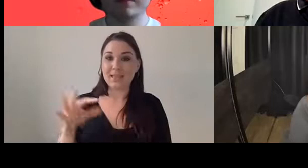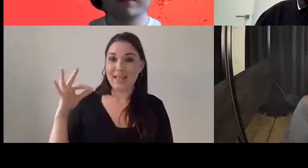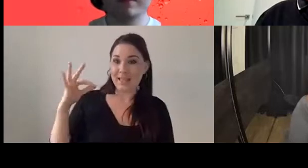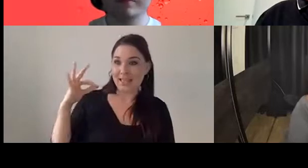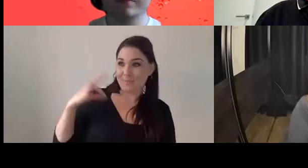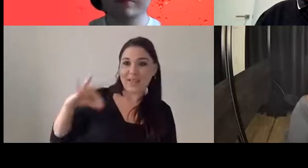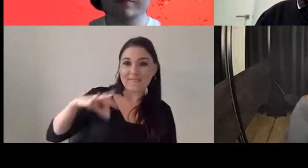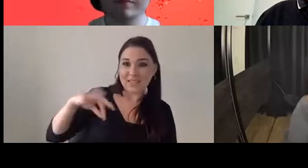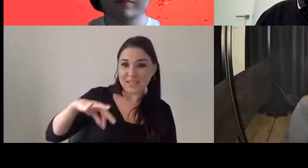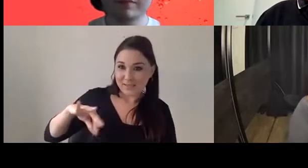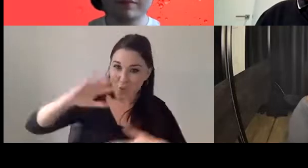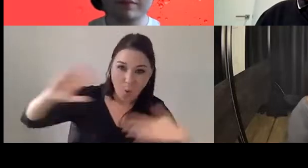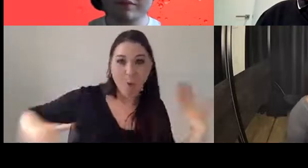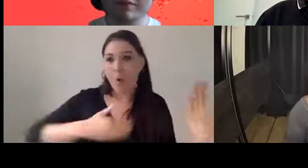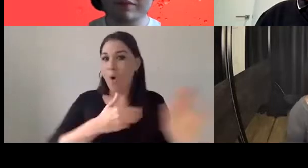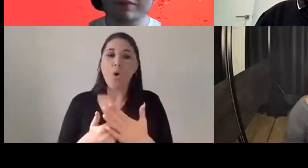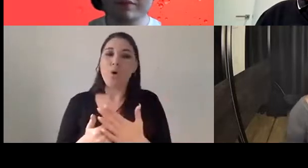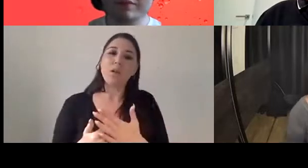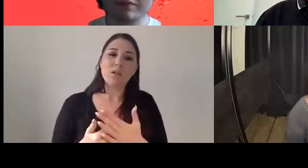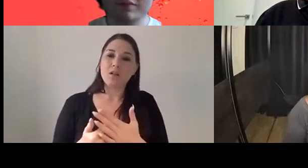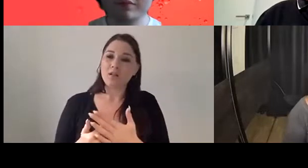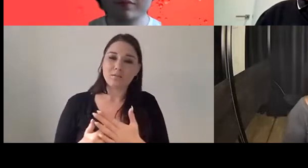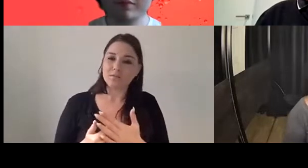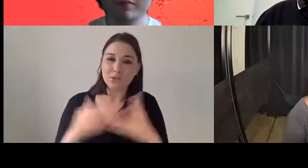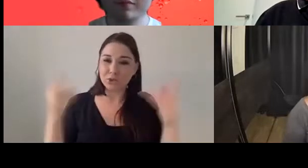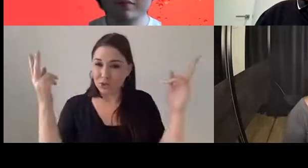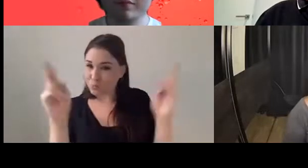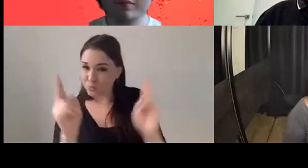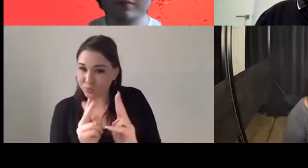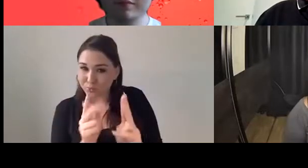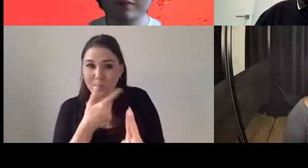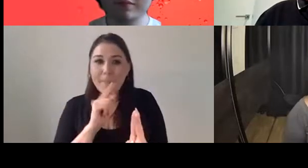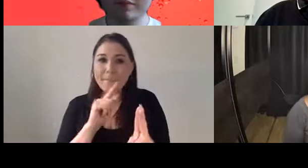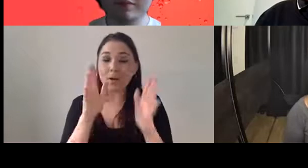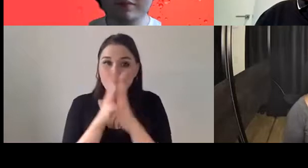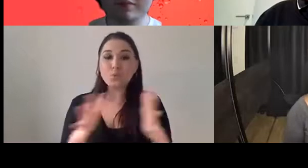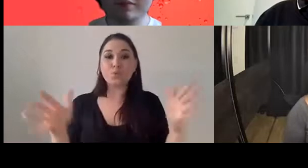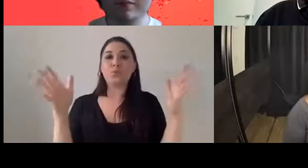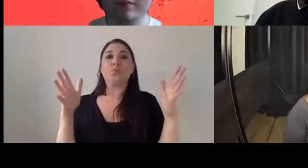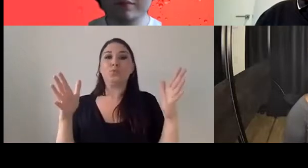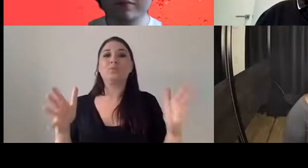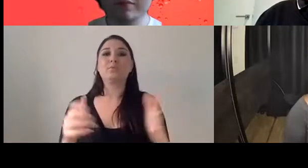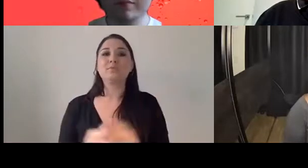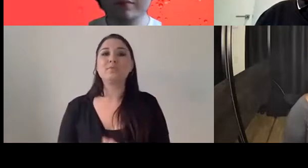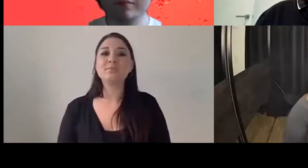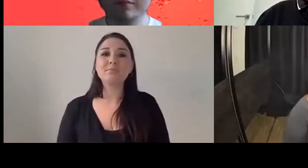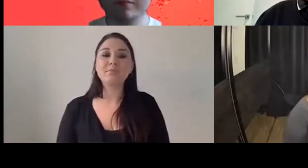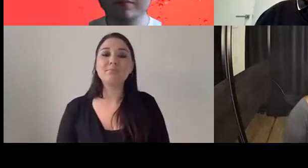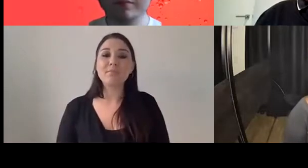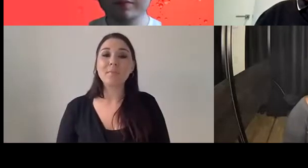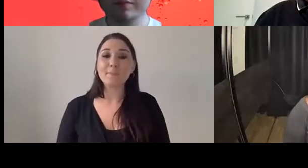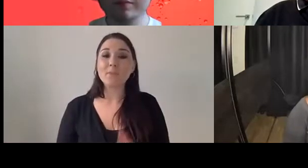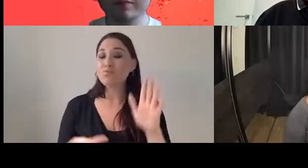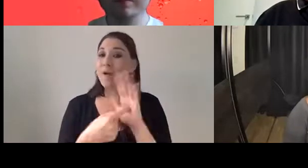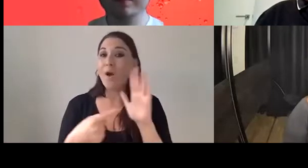niche investment, it's something that's benefit literally everyone. So that should be one of the priority we